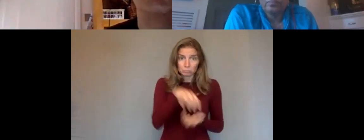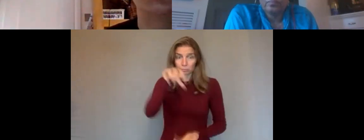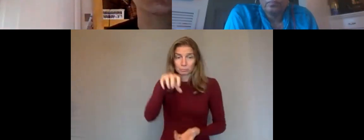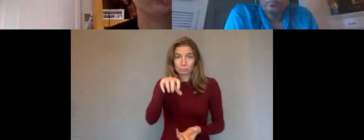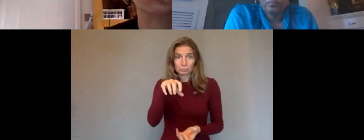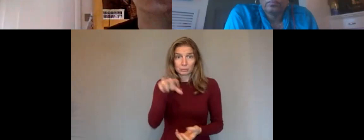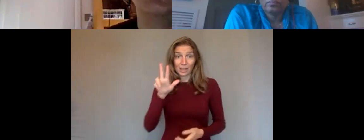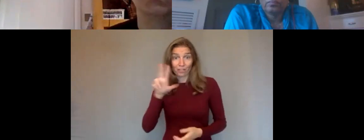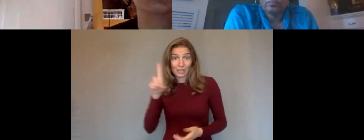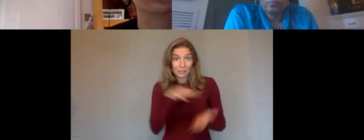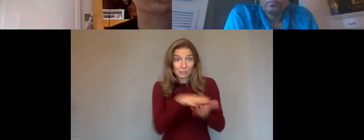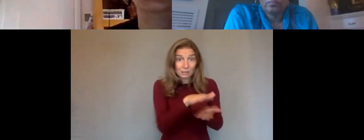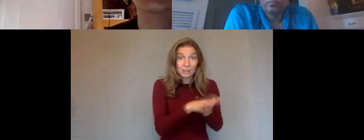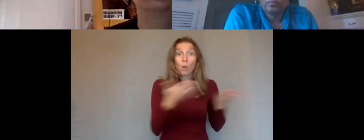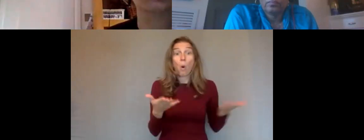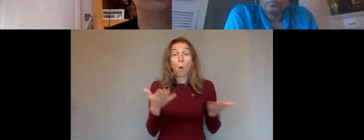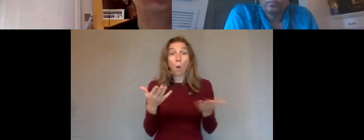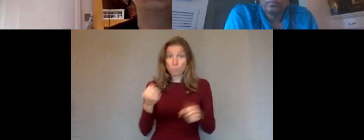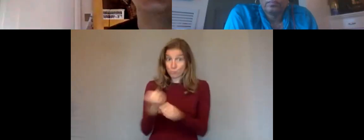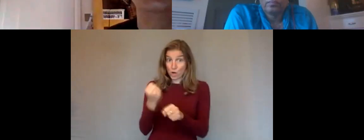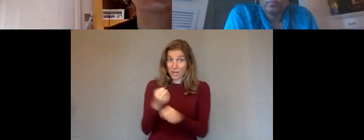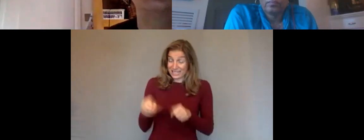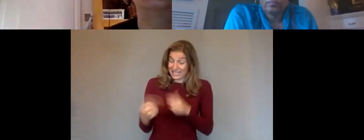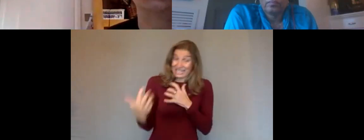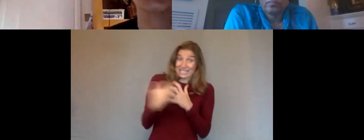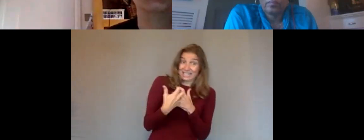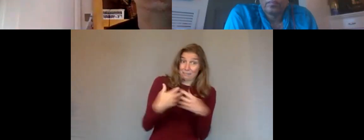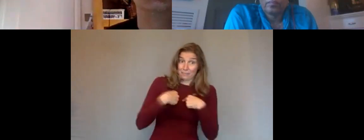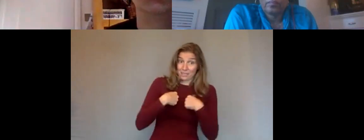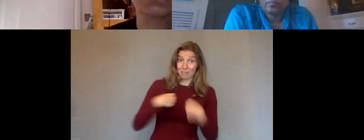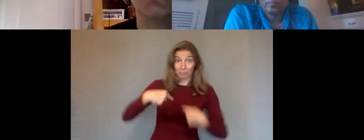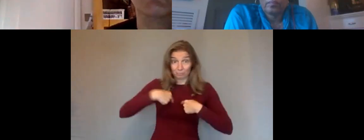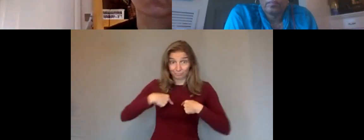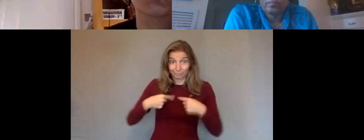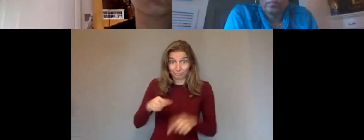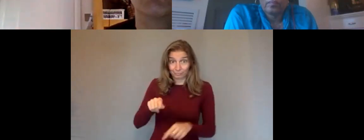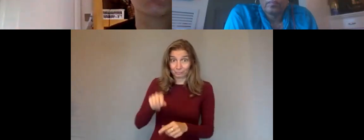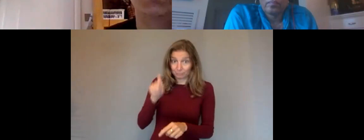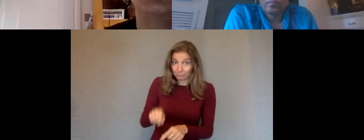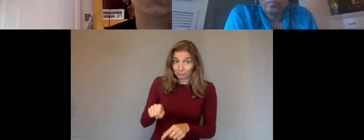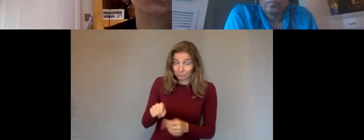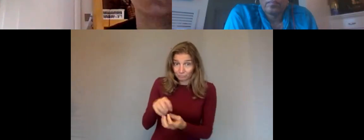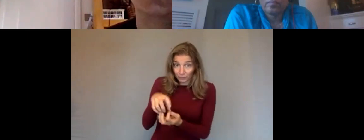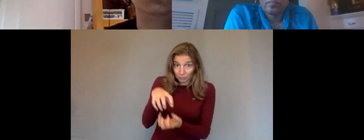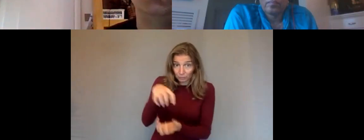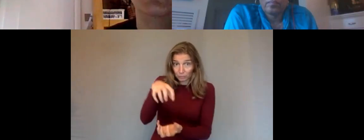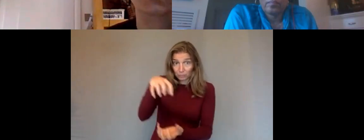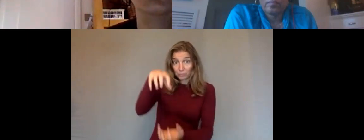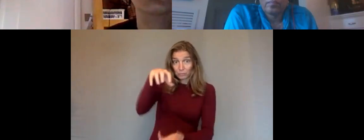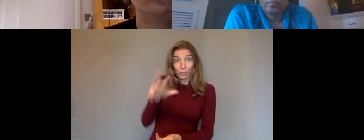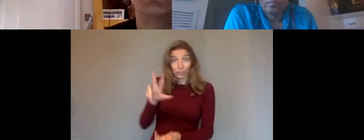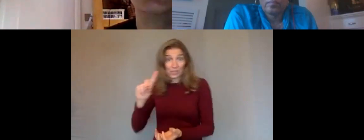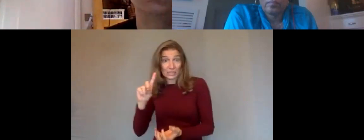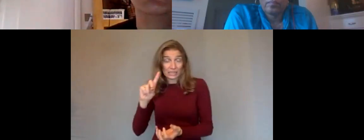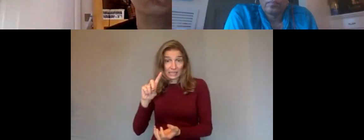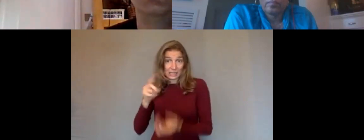personalized products, for example, and more specialist, in inverted commas, product, or more bespoke product using